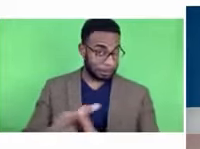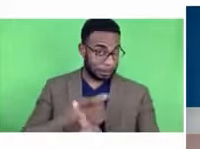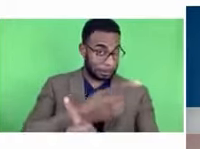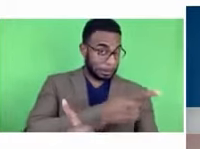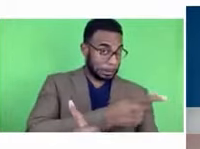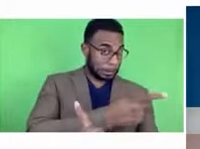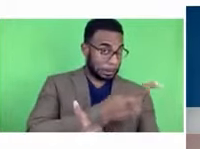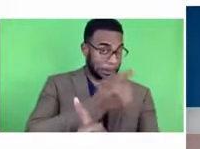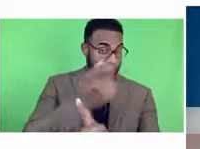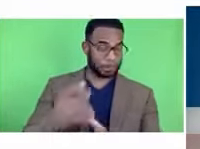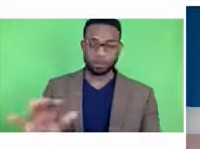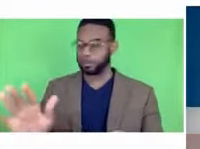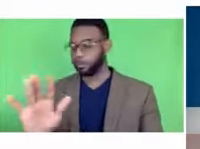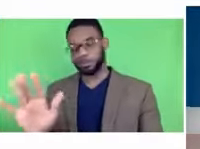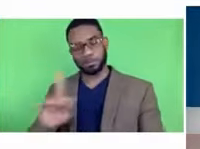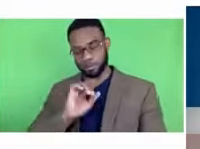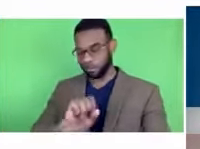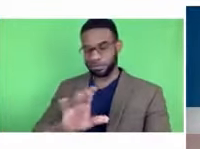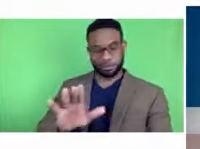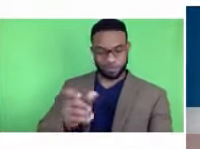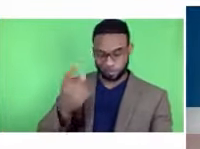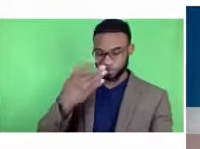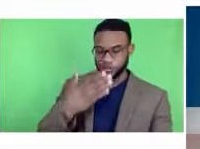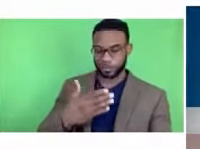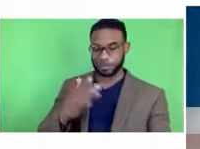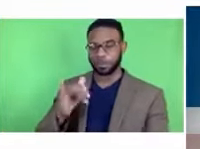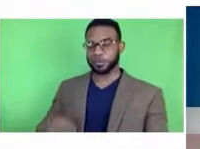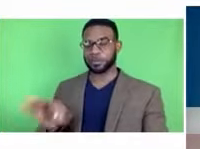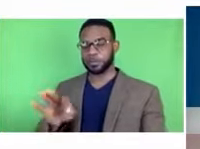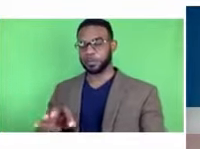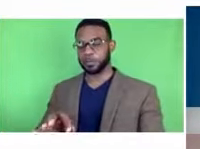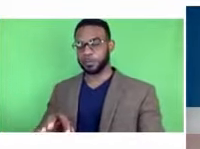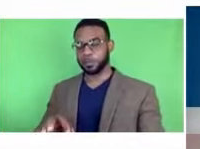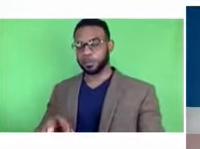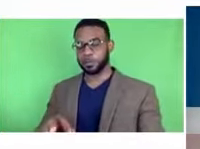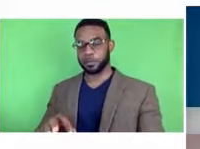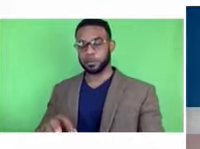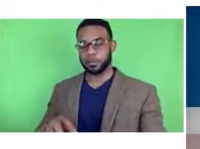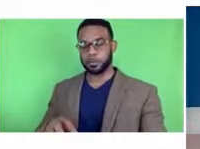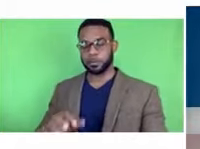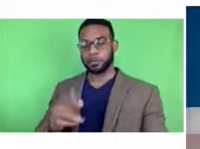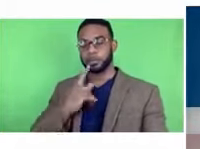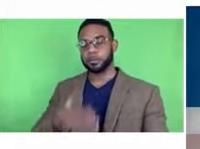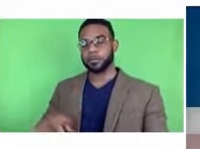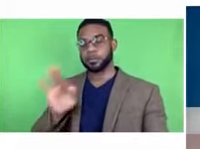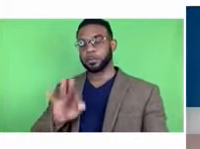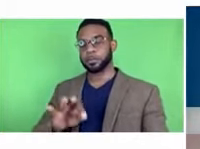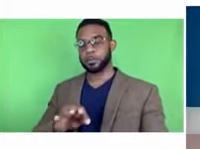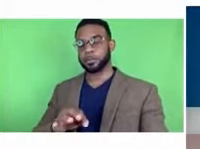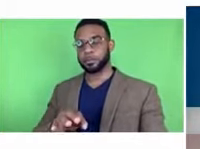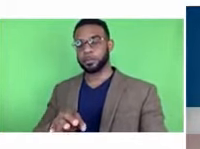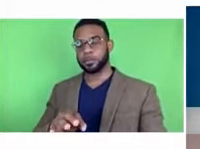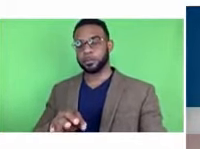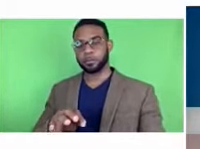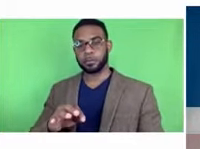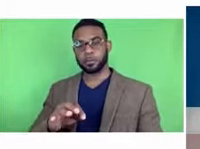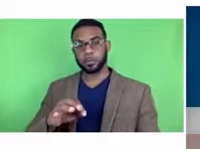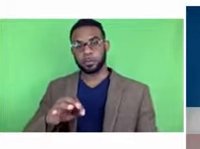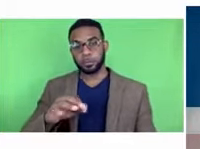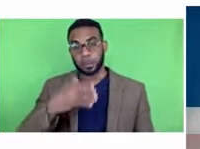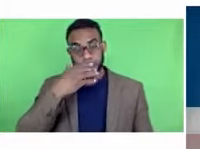there. No, it really does. And I think that's important. It's being able to kind of lead by example and